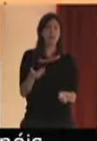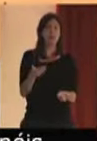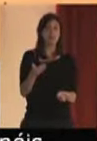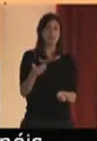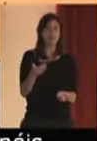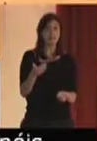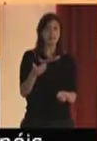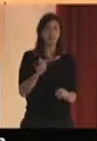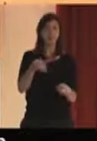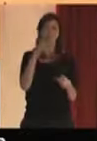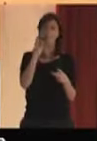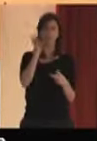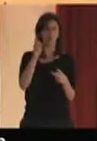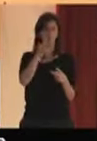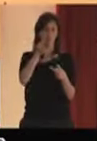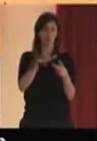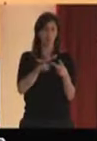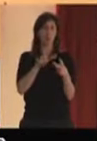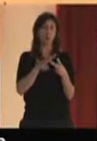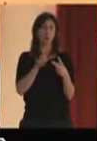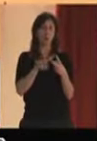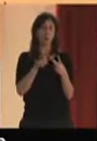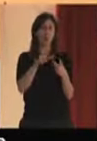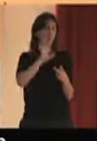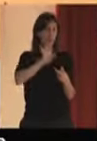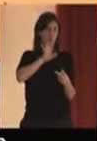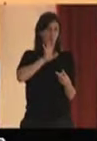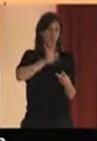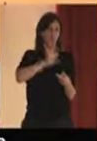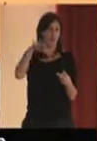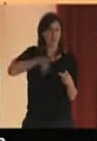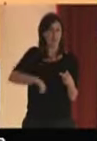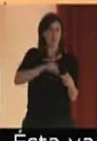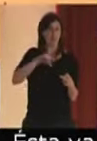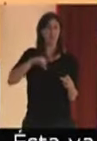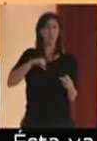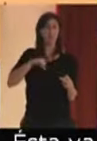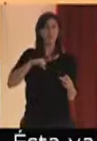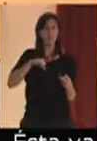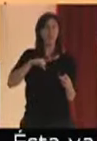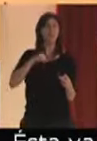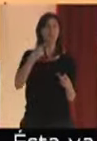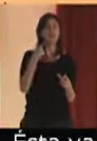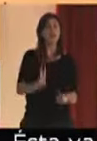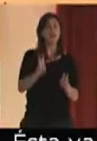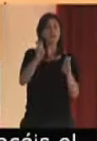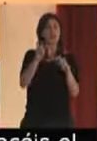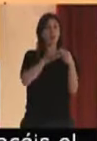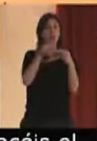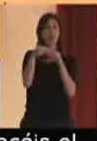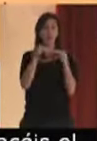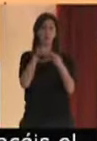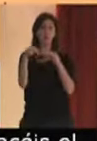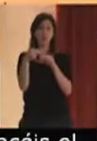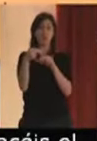Or rather, not develop it, but publish it. And just another question, and this is professional curiosity. What do you do about